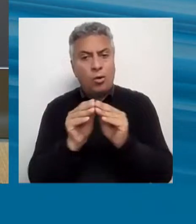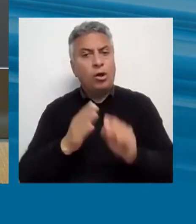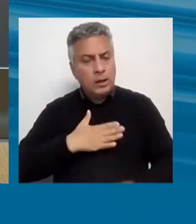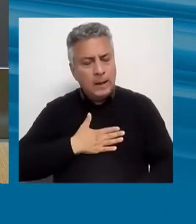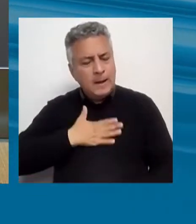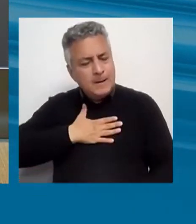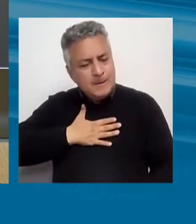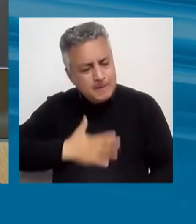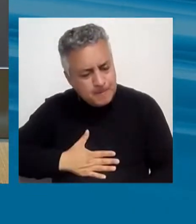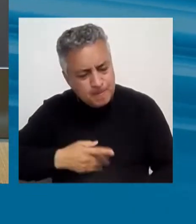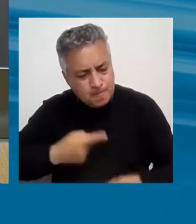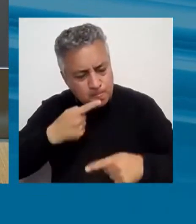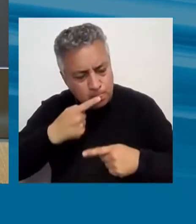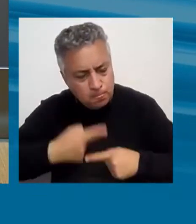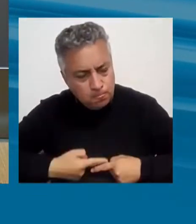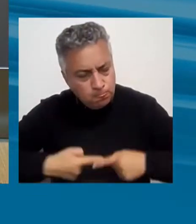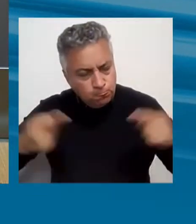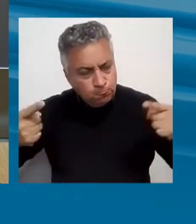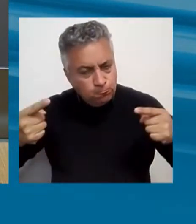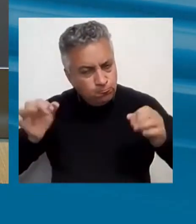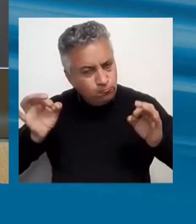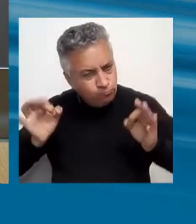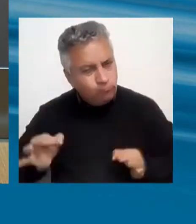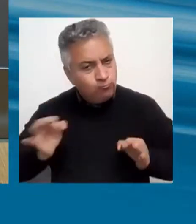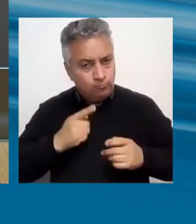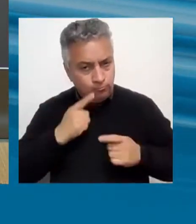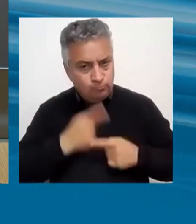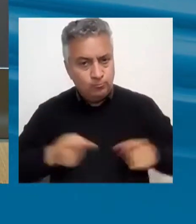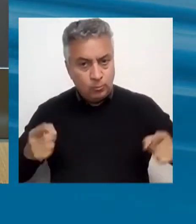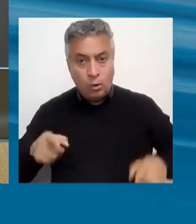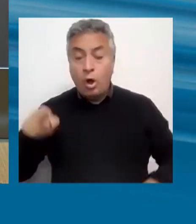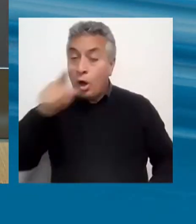of you who visited the region, you would have seen that,